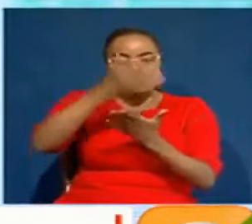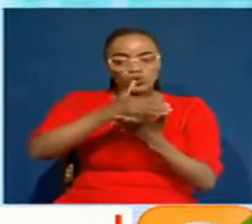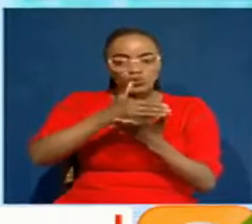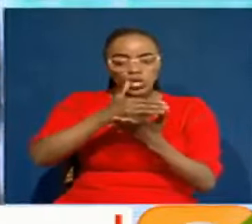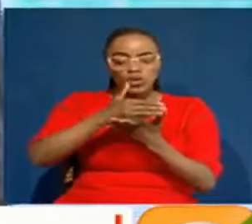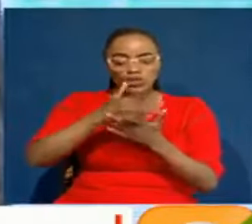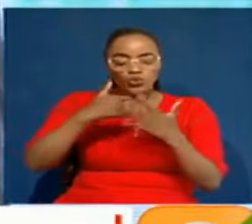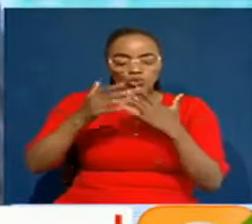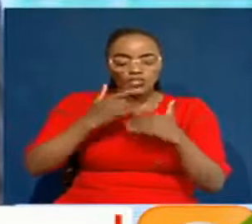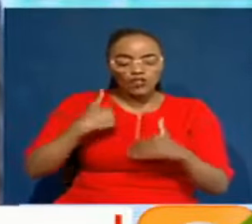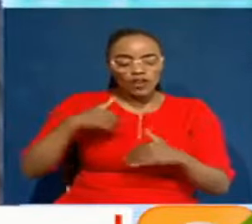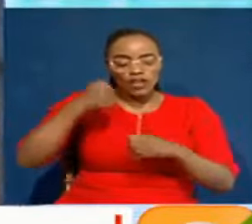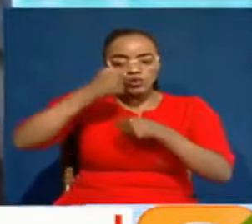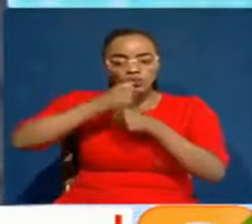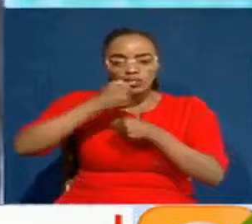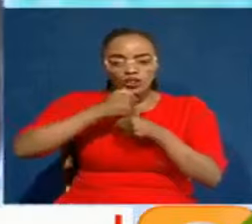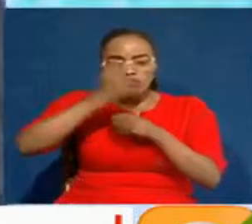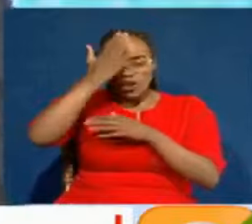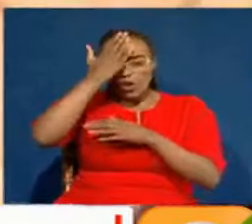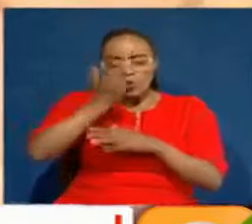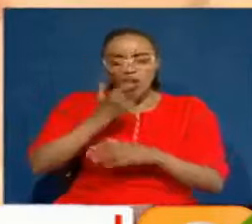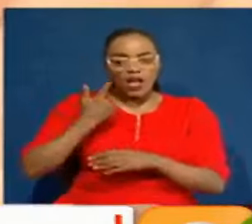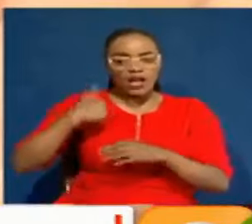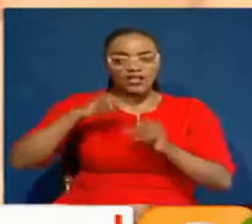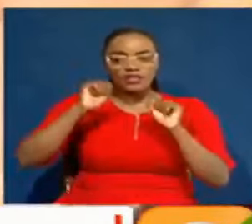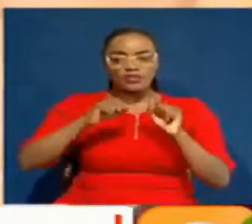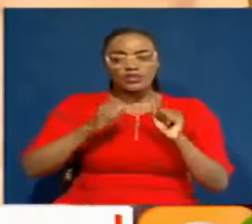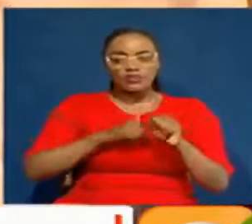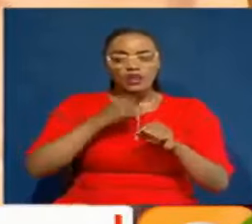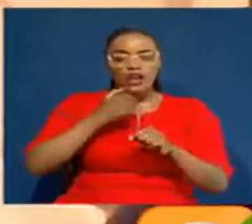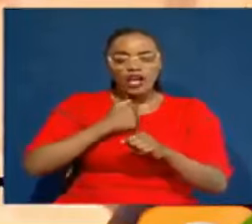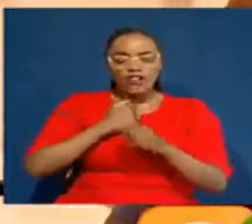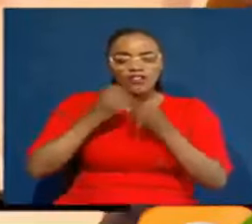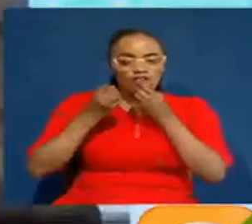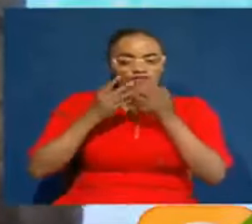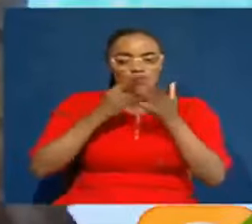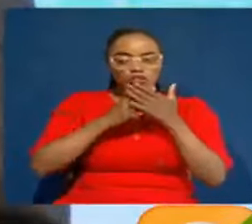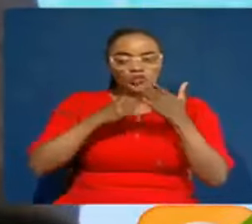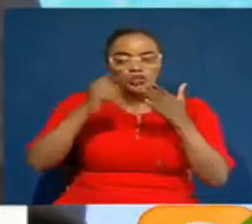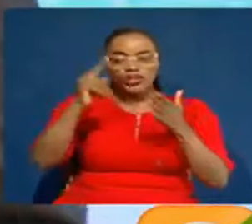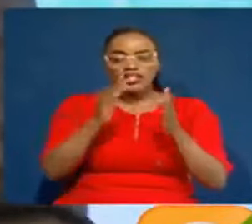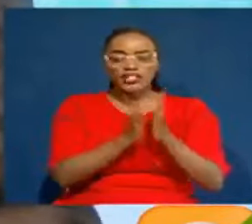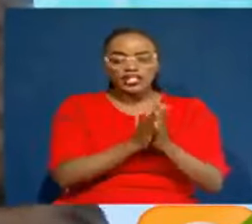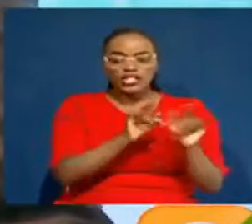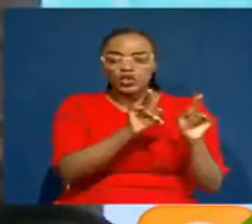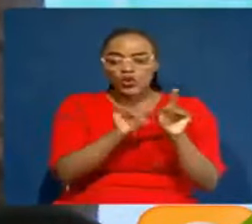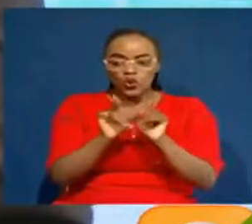to what we are, so that we get proper information and to